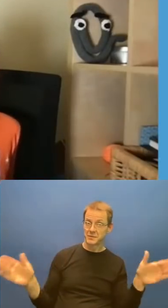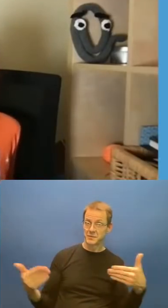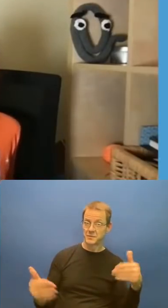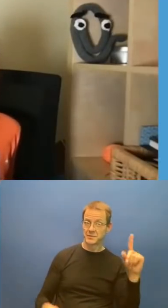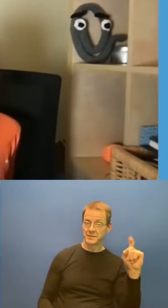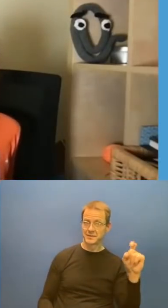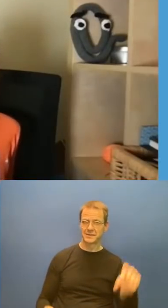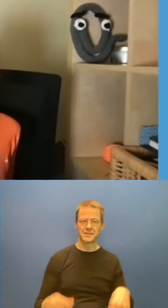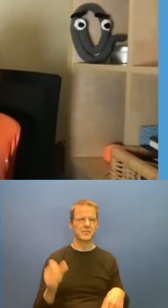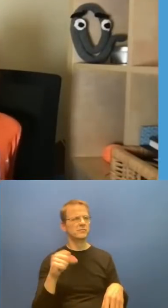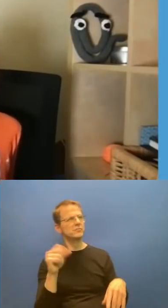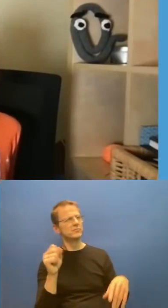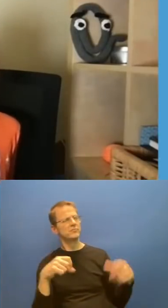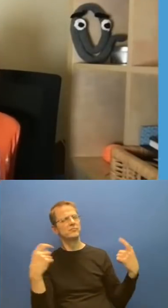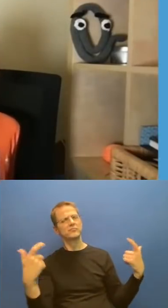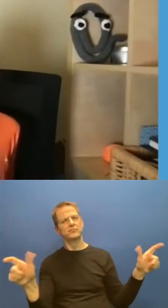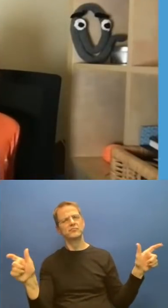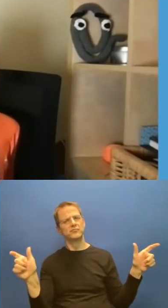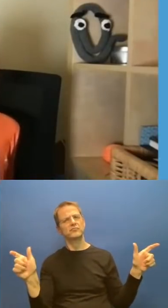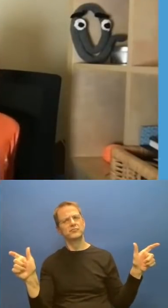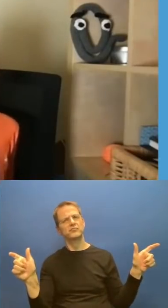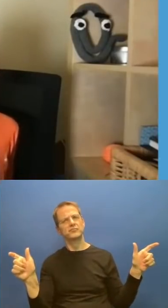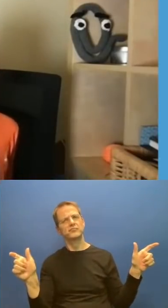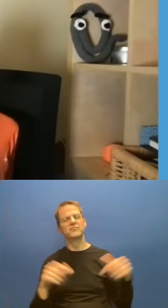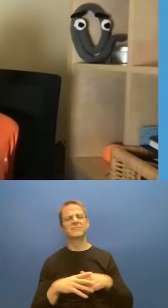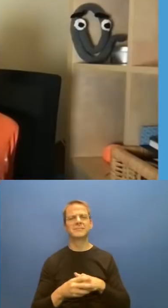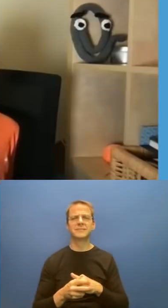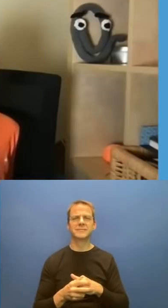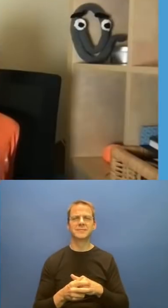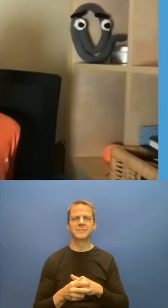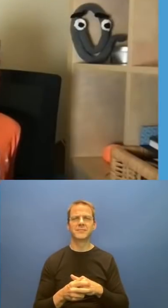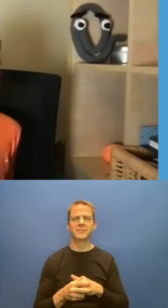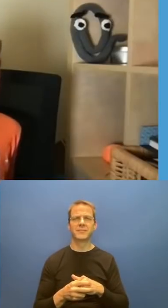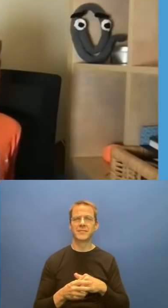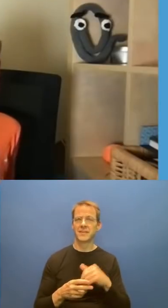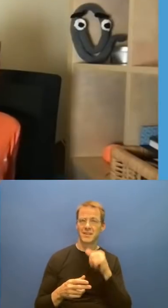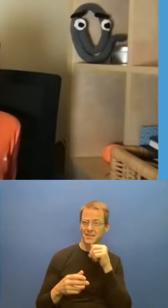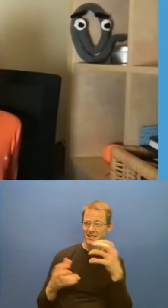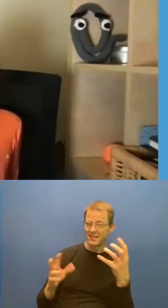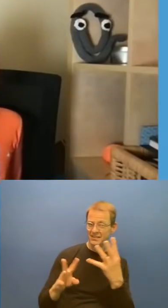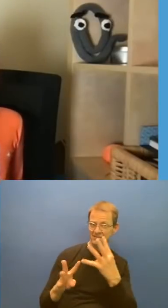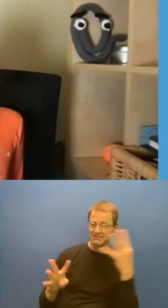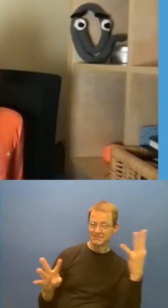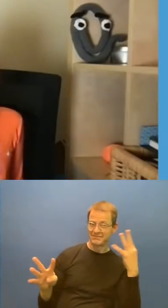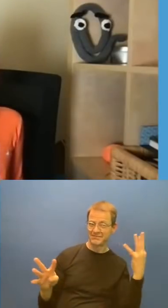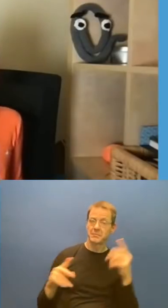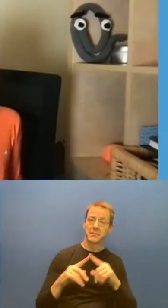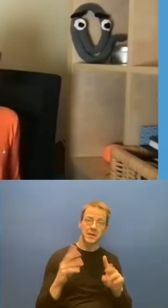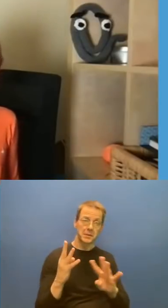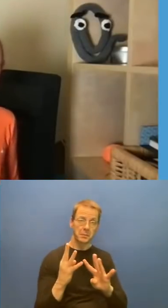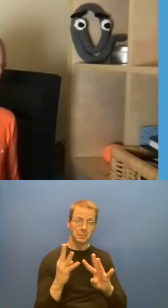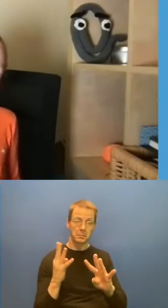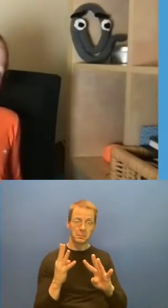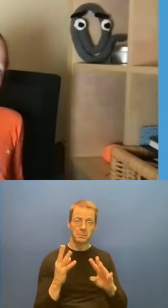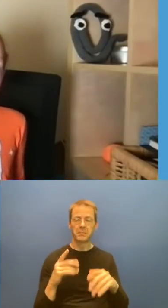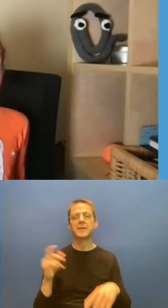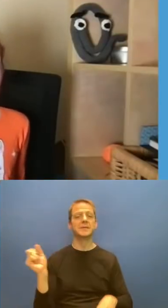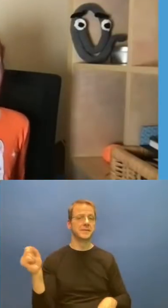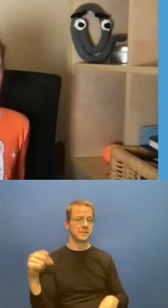was a line. Yeah? And so then after you got in the line, what happened? Just so people know what to